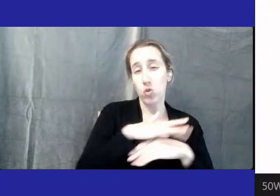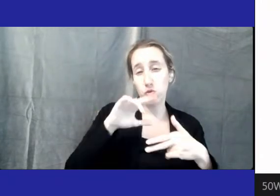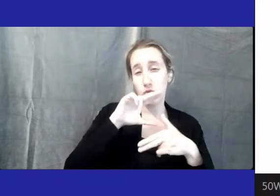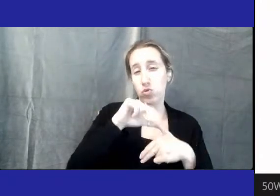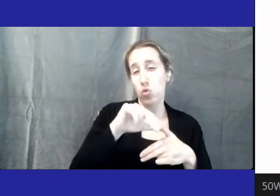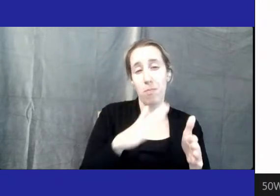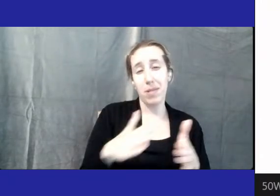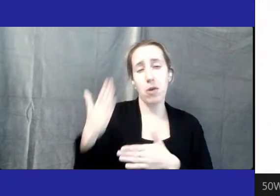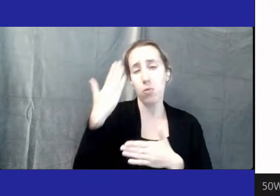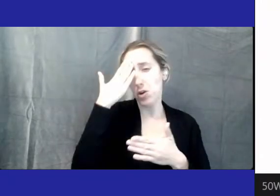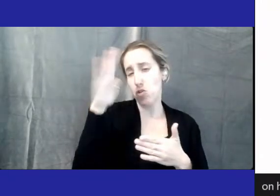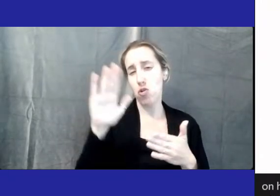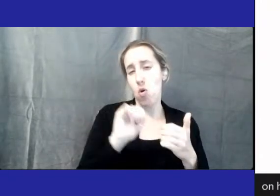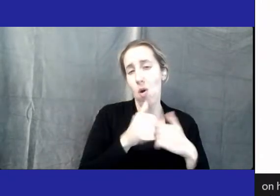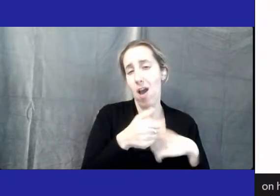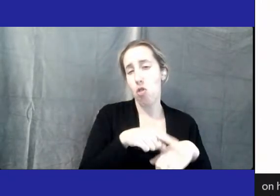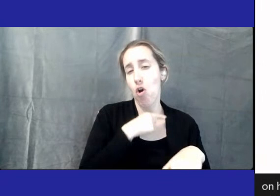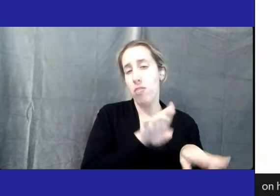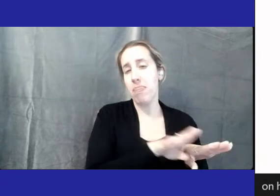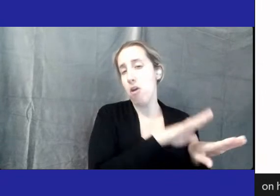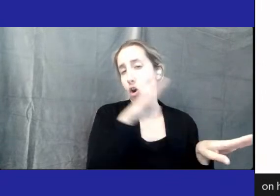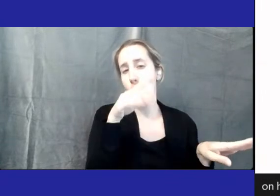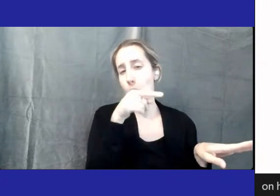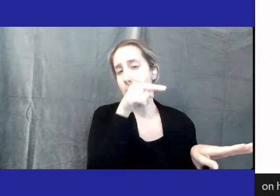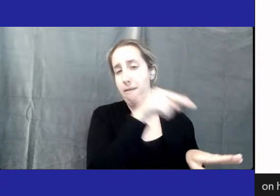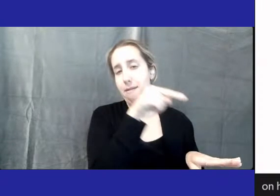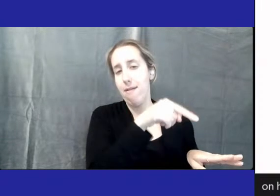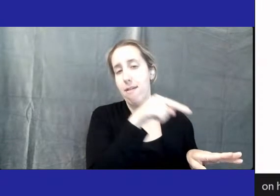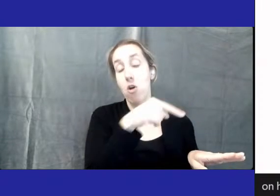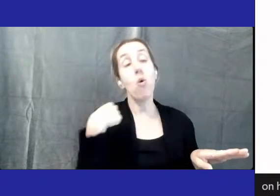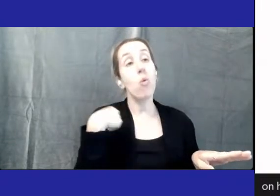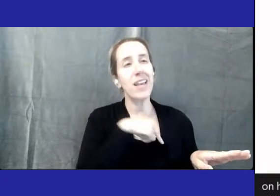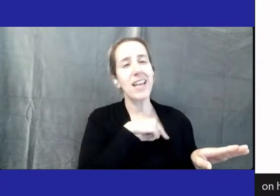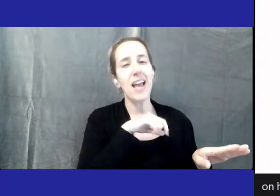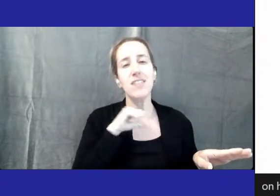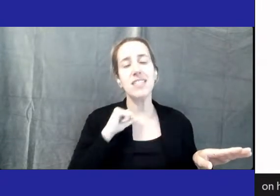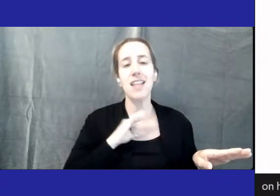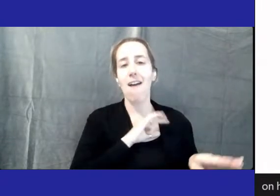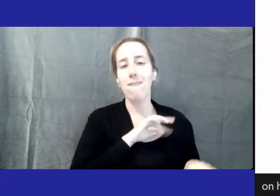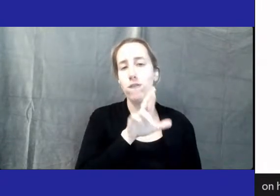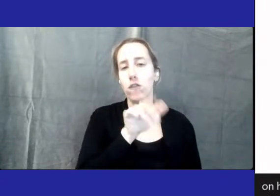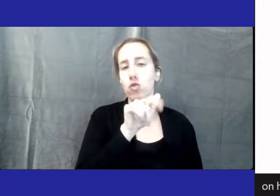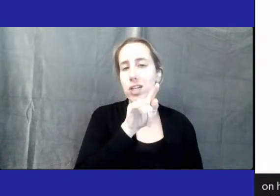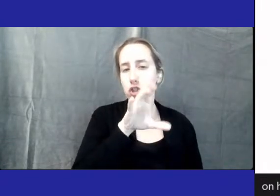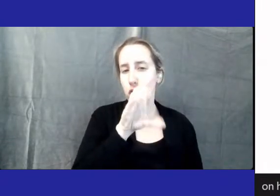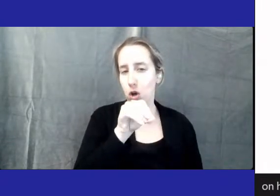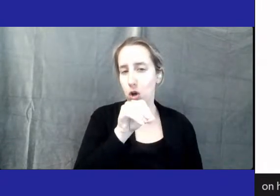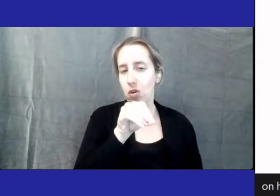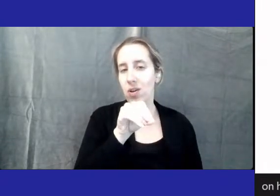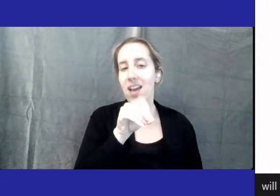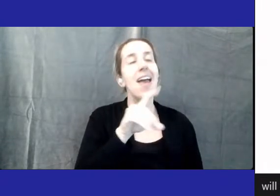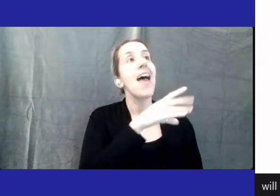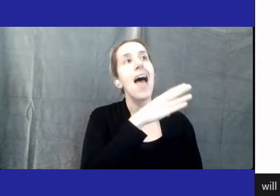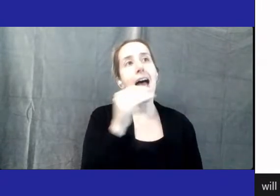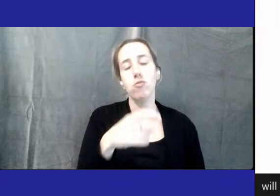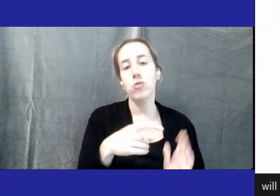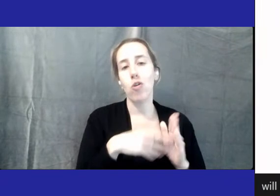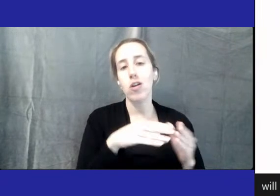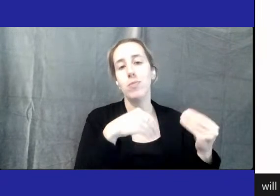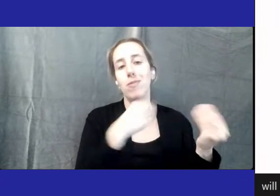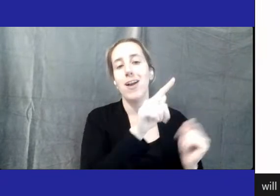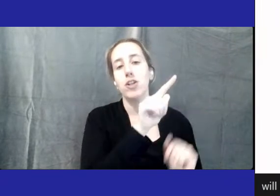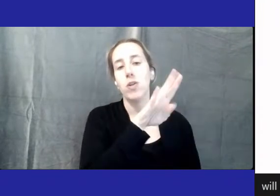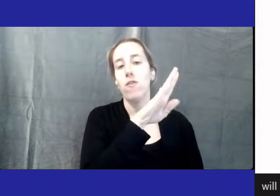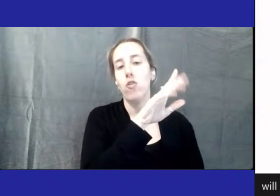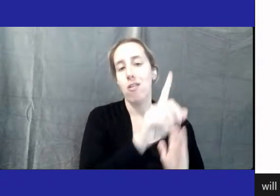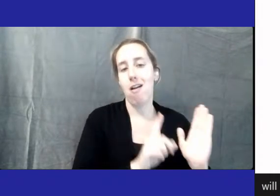We have staffing ratios. We want to have 24-hour coverage, right? We have to have 24-hour coverage. You see there's